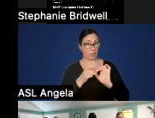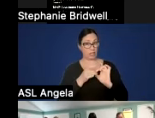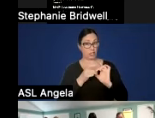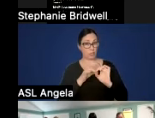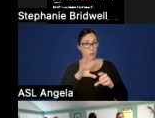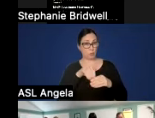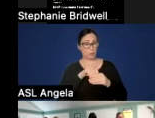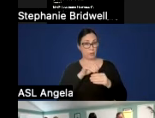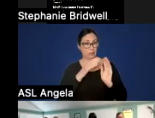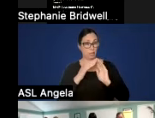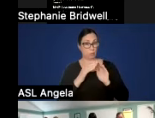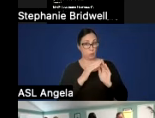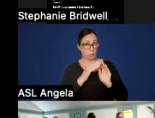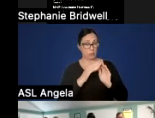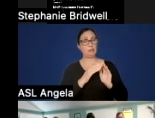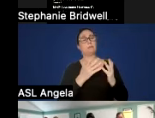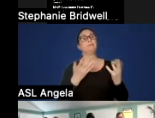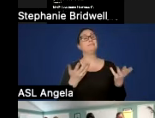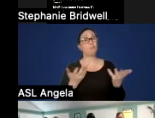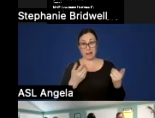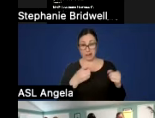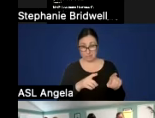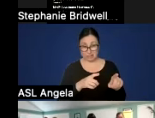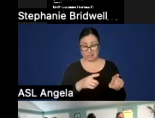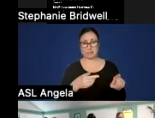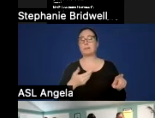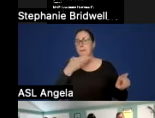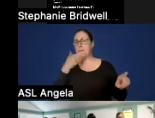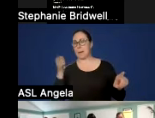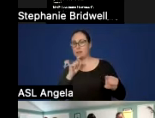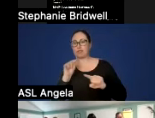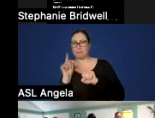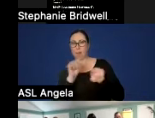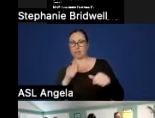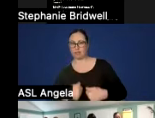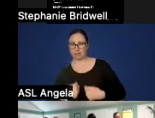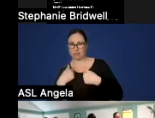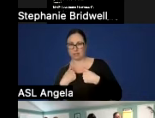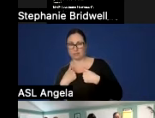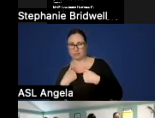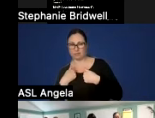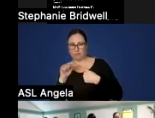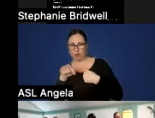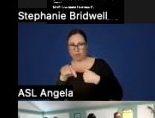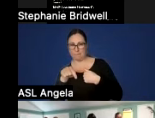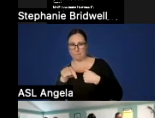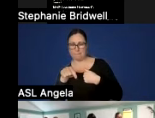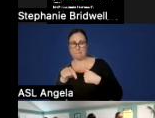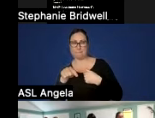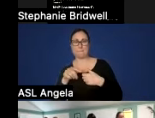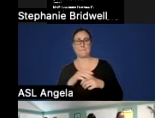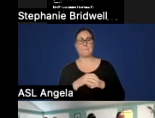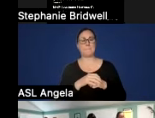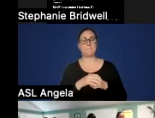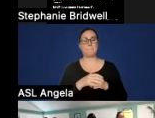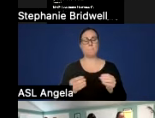to have a better response for survivors, right? The more that we can trust the folks that